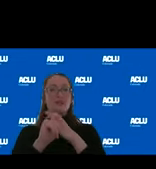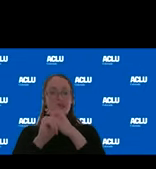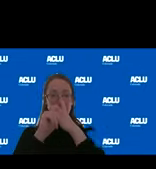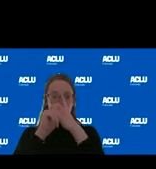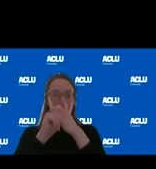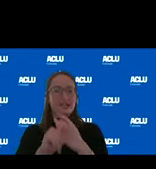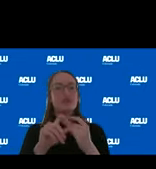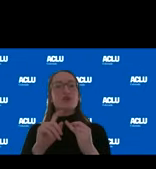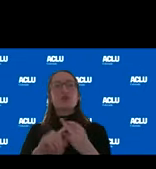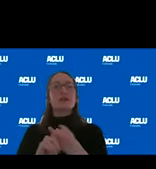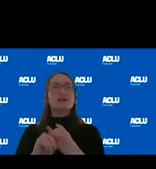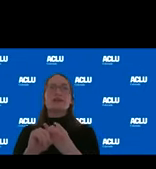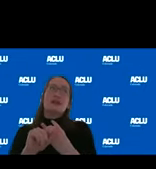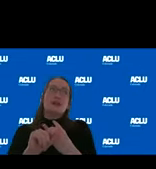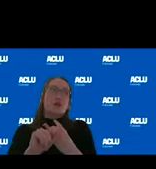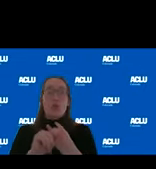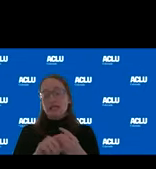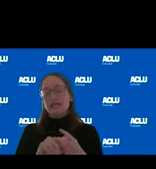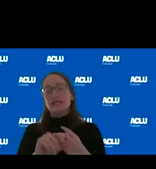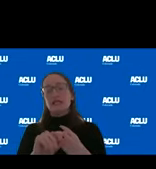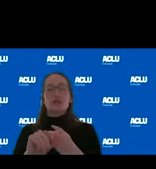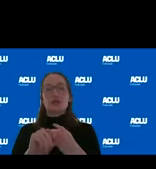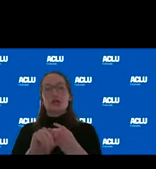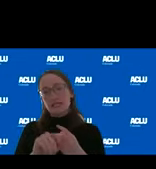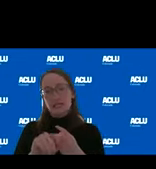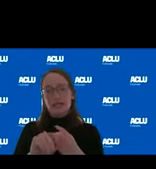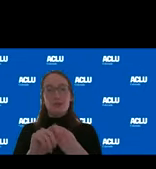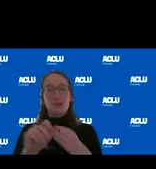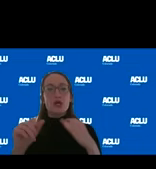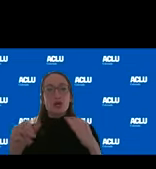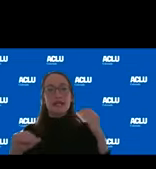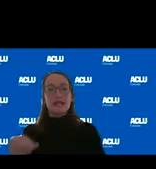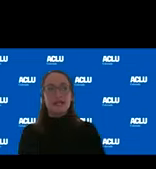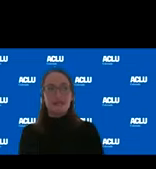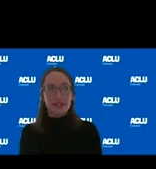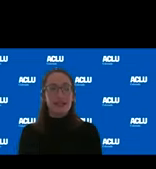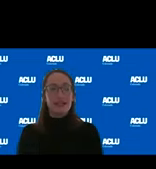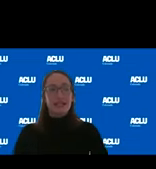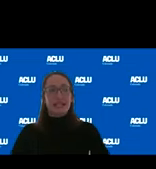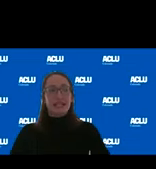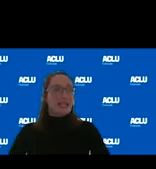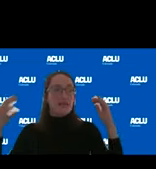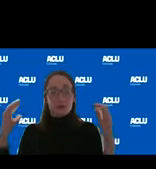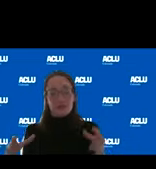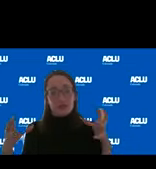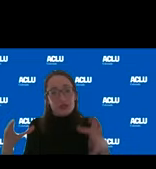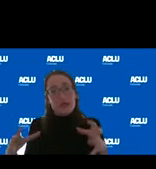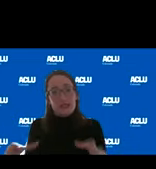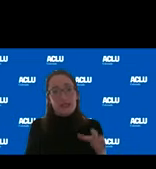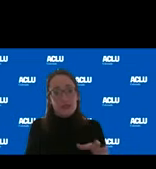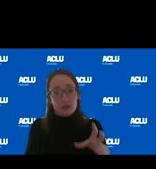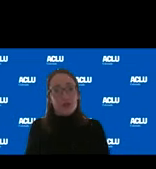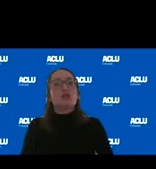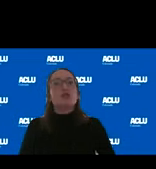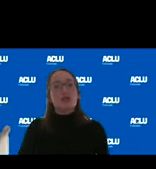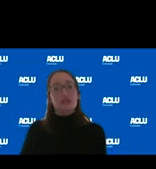small right now, but so does quarantining and social isolating. And we know scientifically that even though it feels small as an